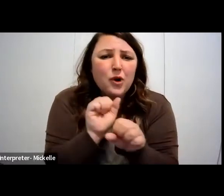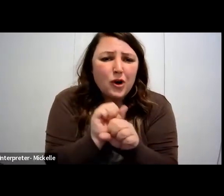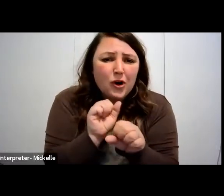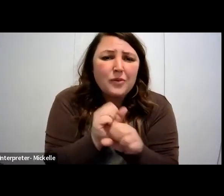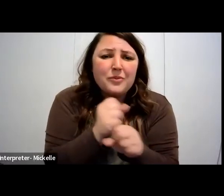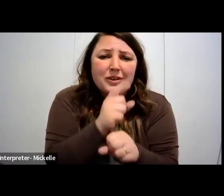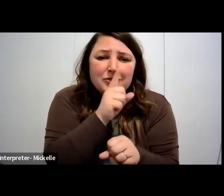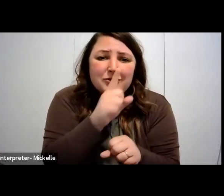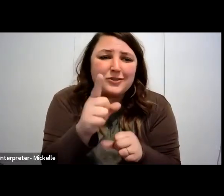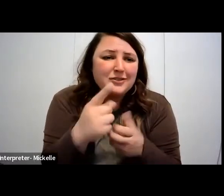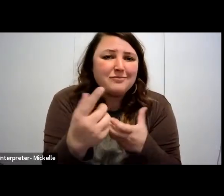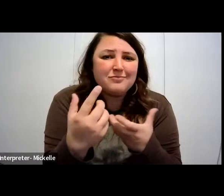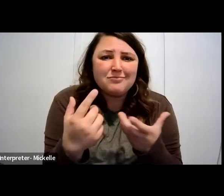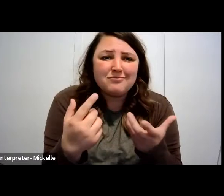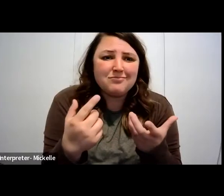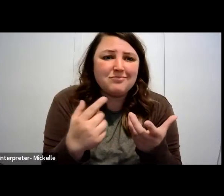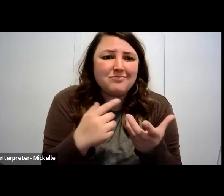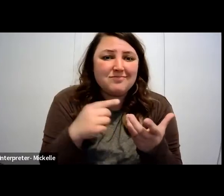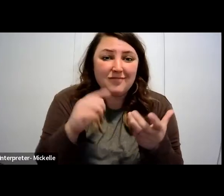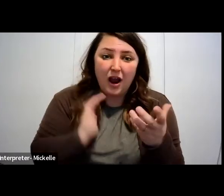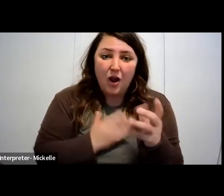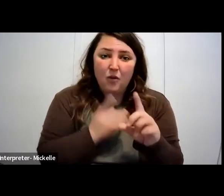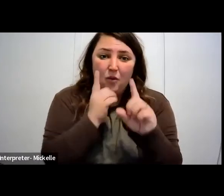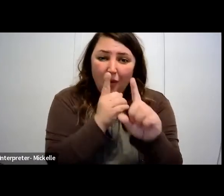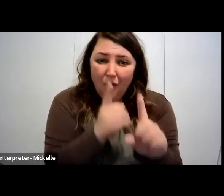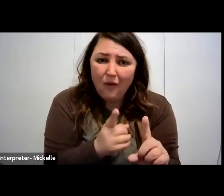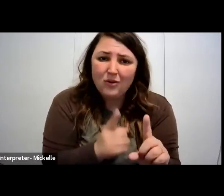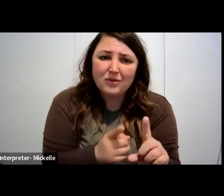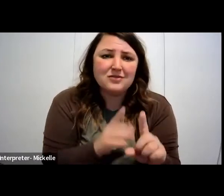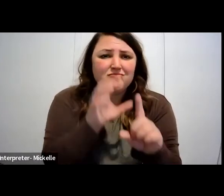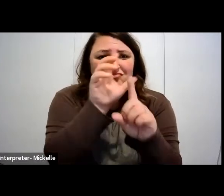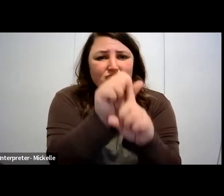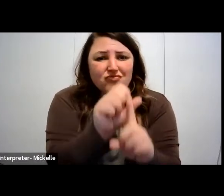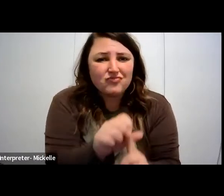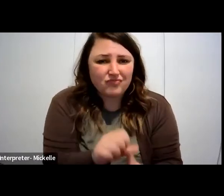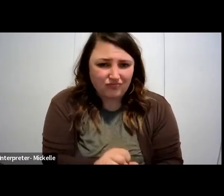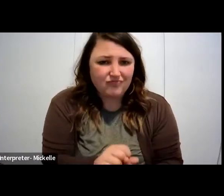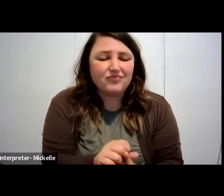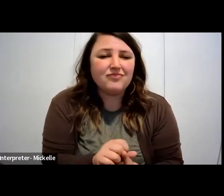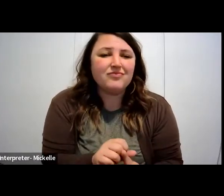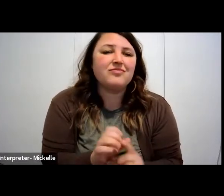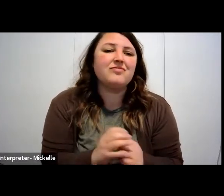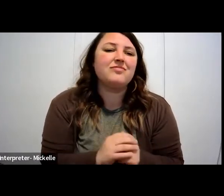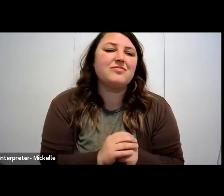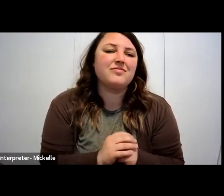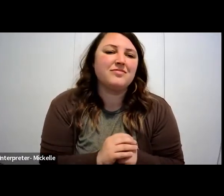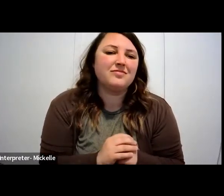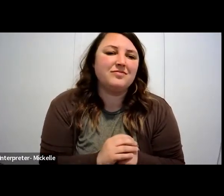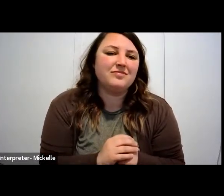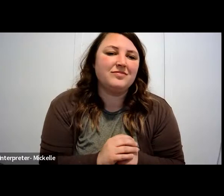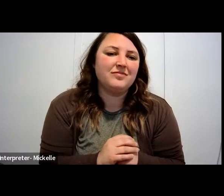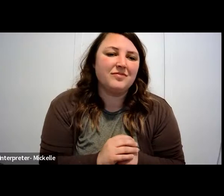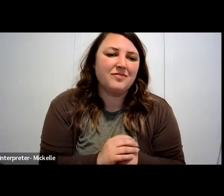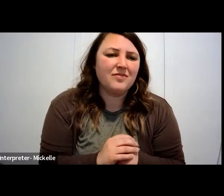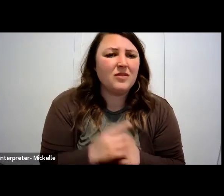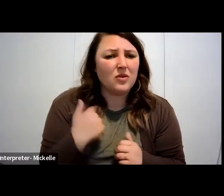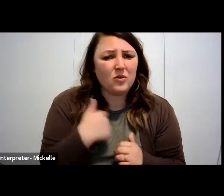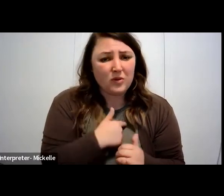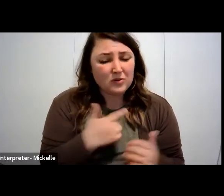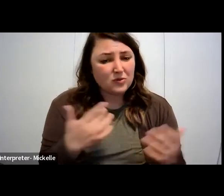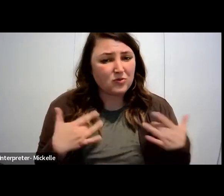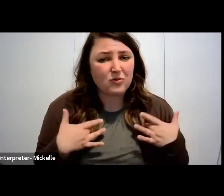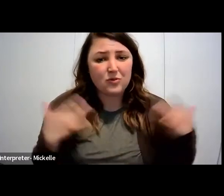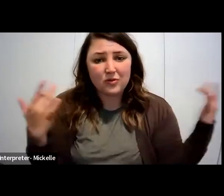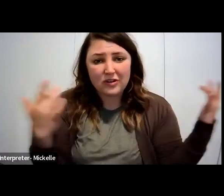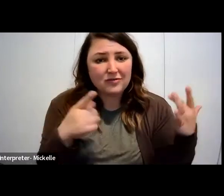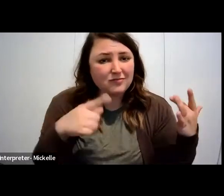Council Resolution 1325 and the Global Network of Women Peace Builders agenda to light through media.